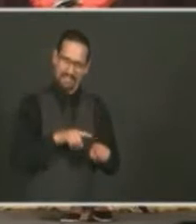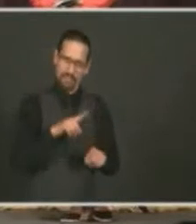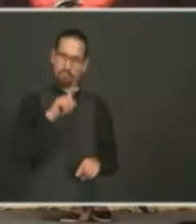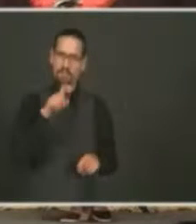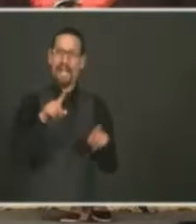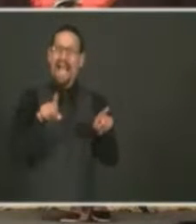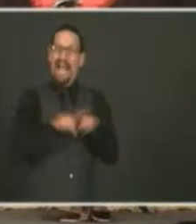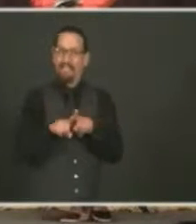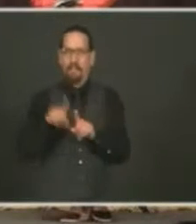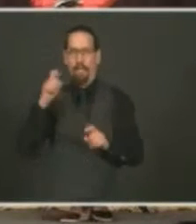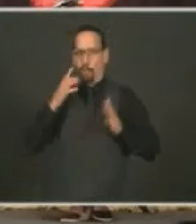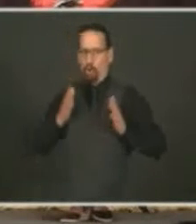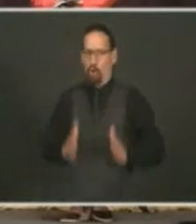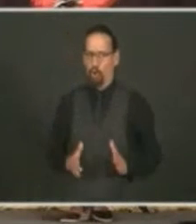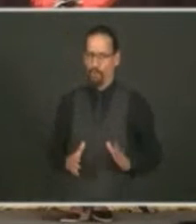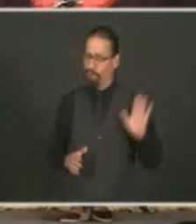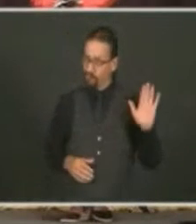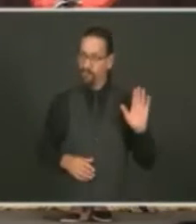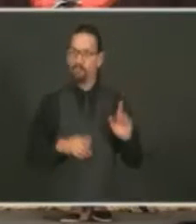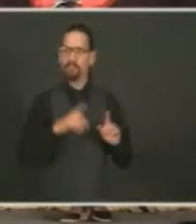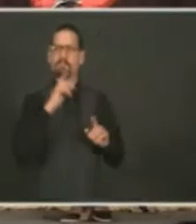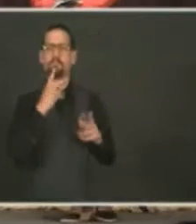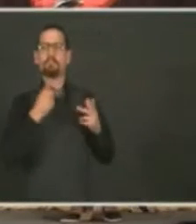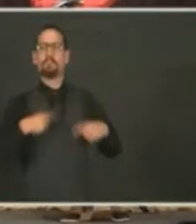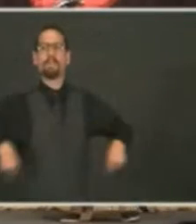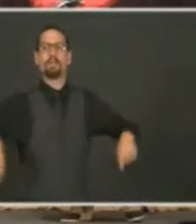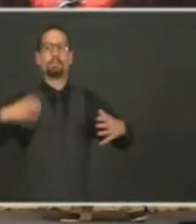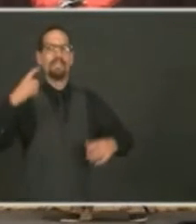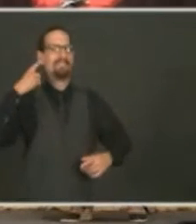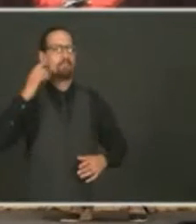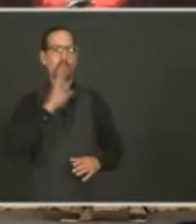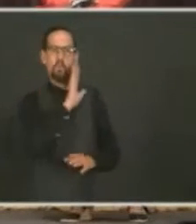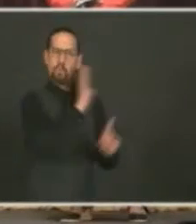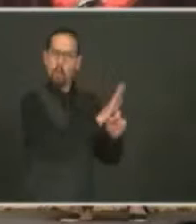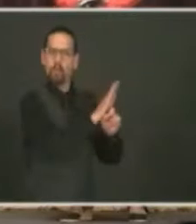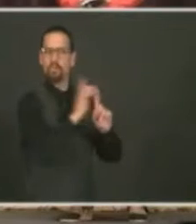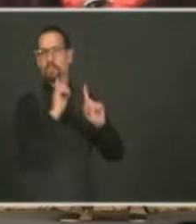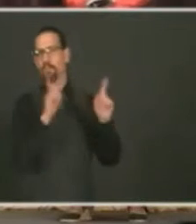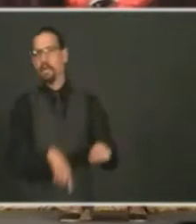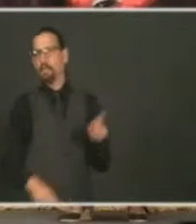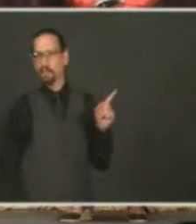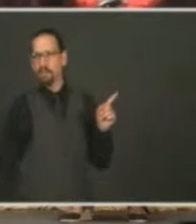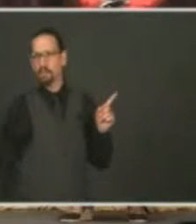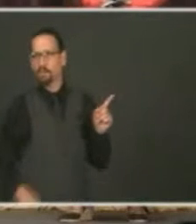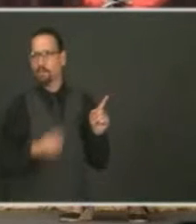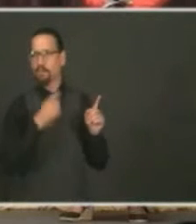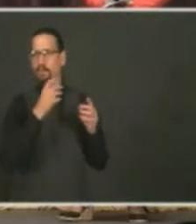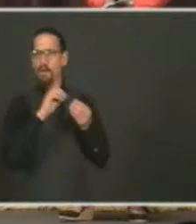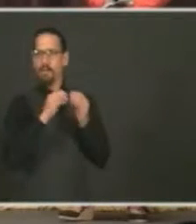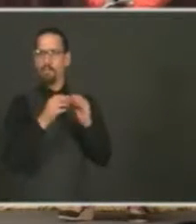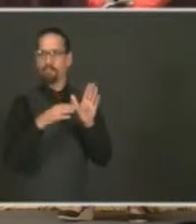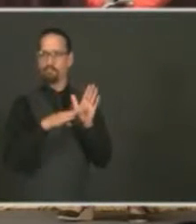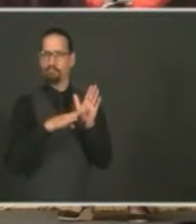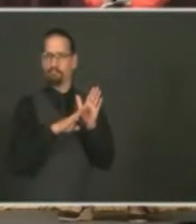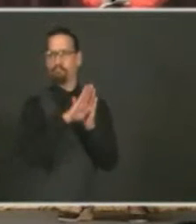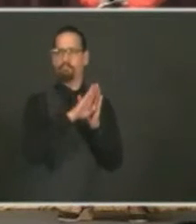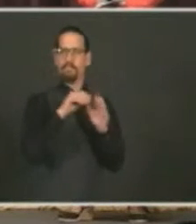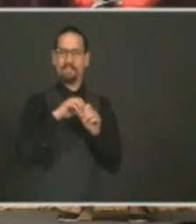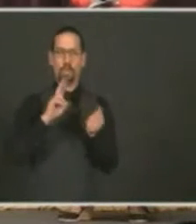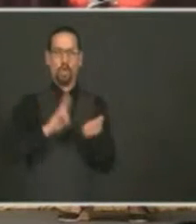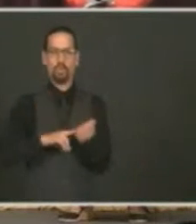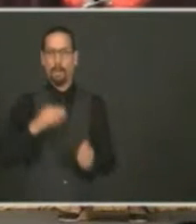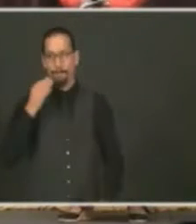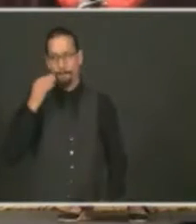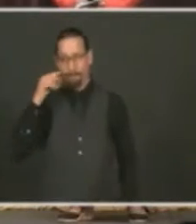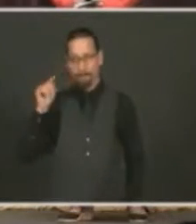number of people at home that are eager to hear your response. There's been a little uptick in the nursing homes, and